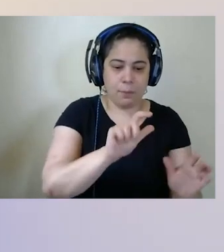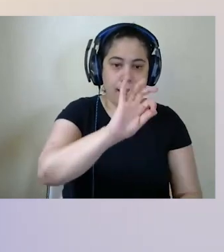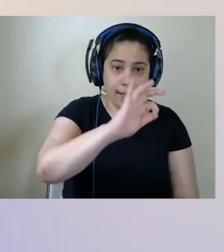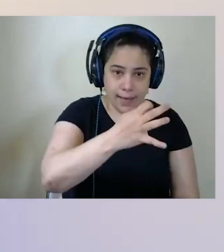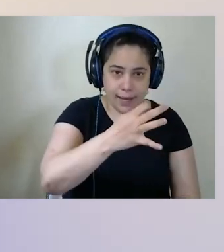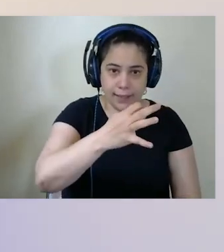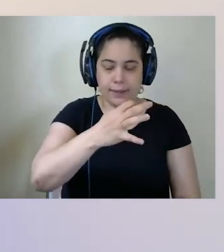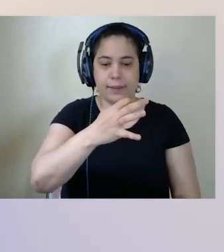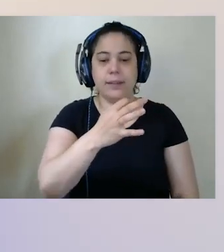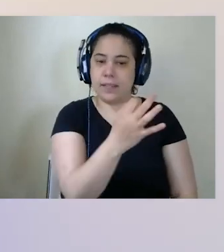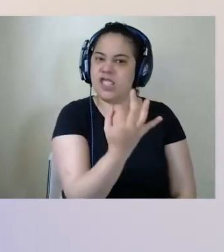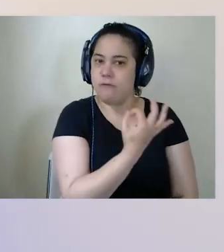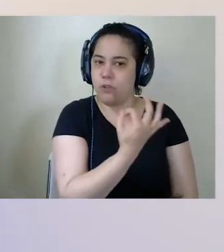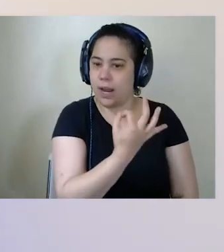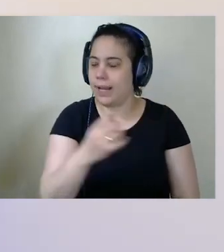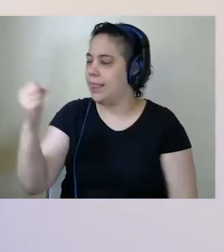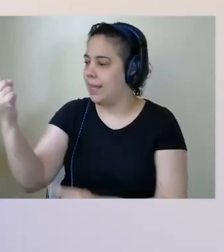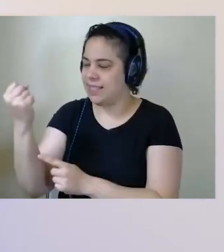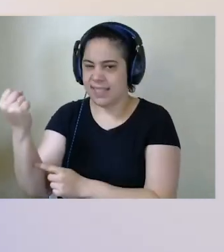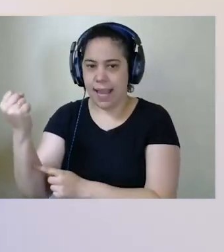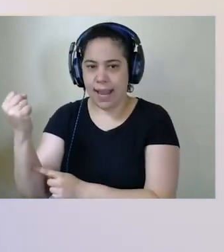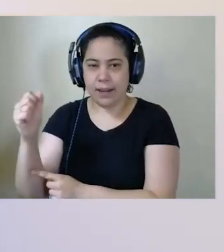and then Saturday, the 10th of April,